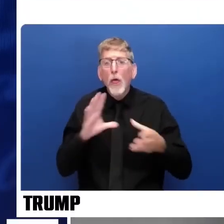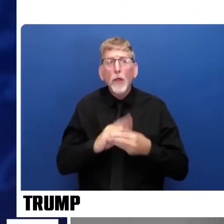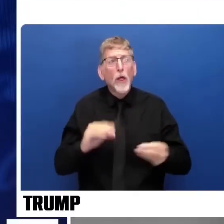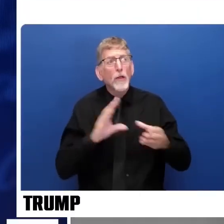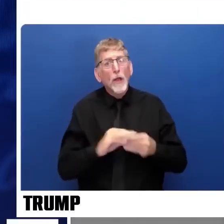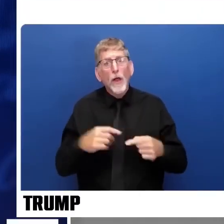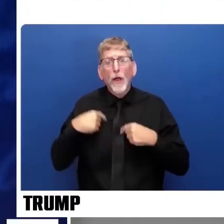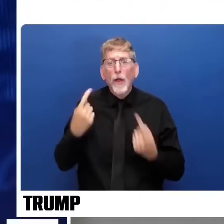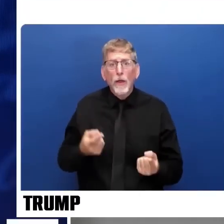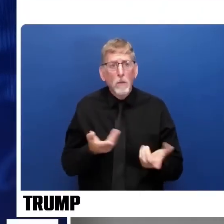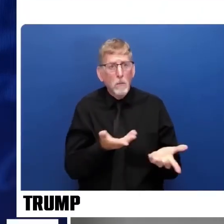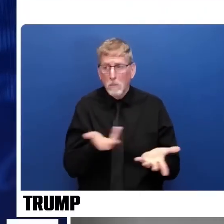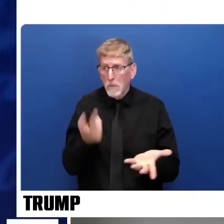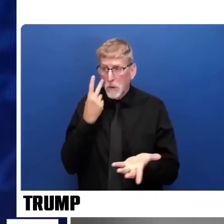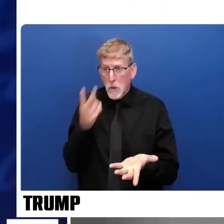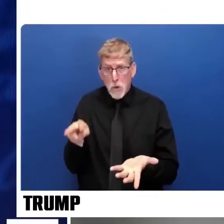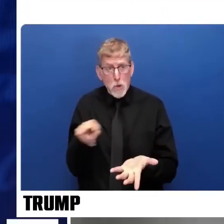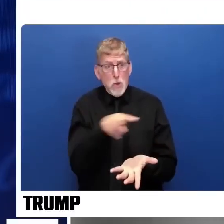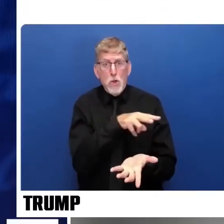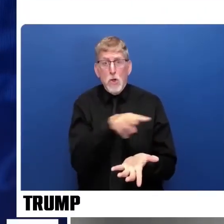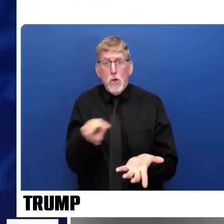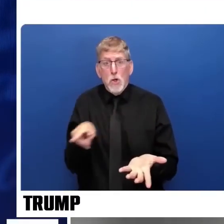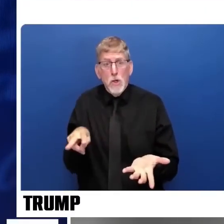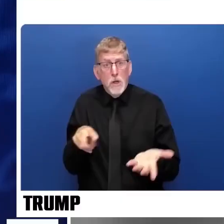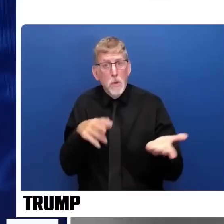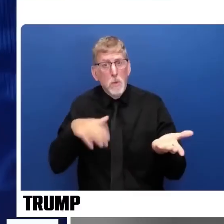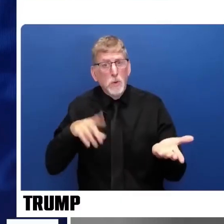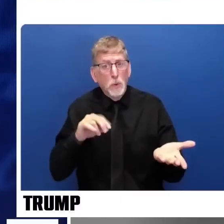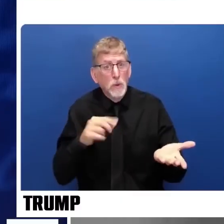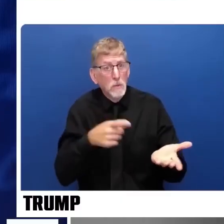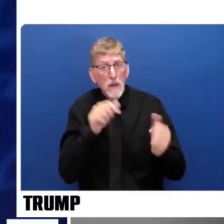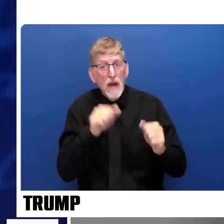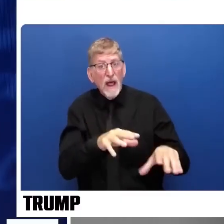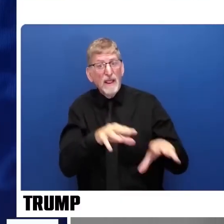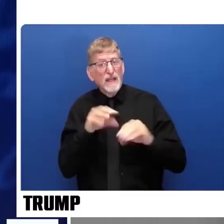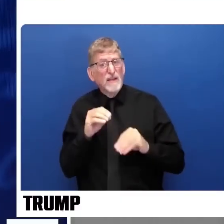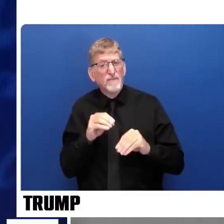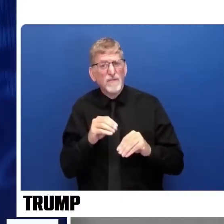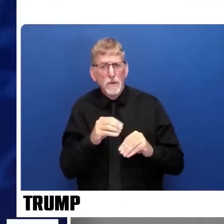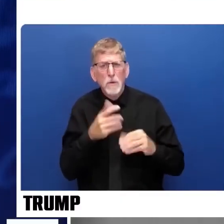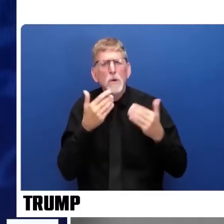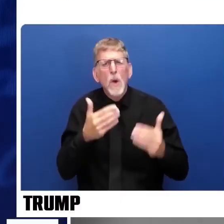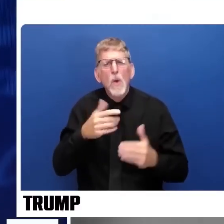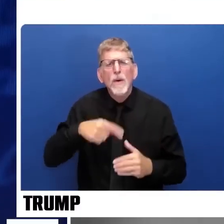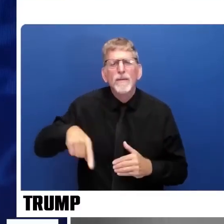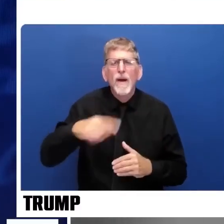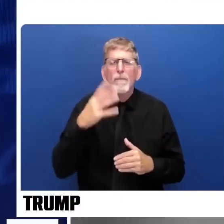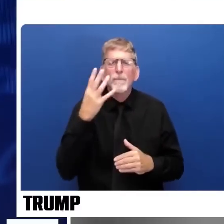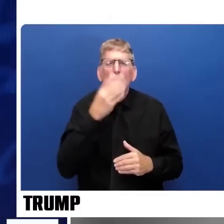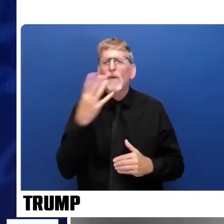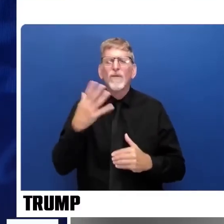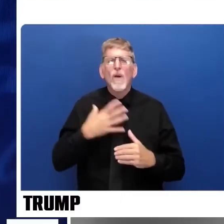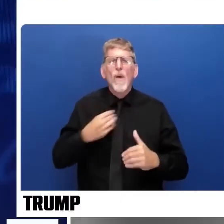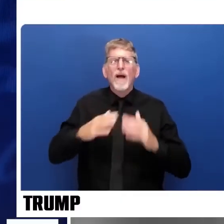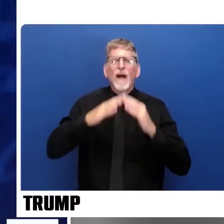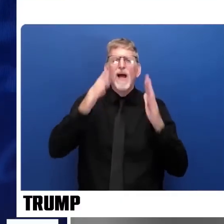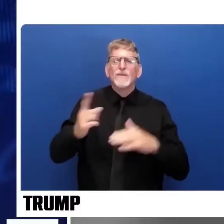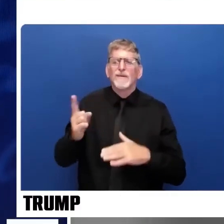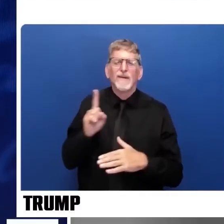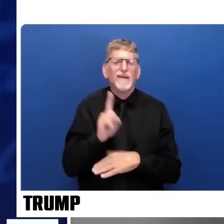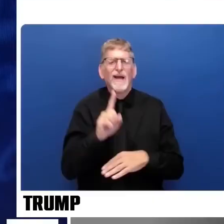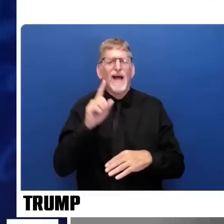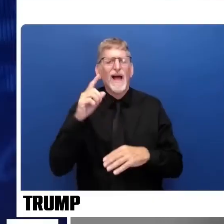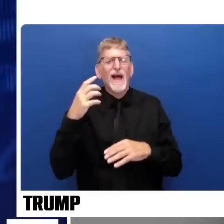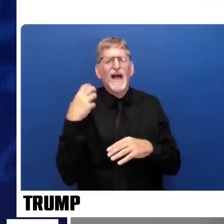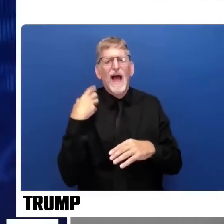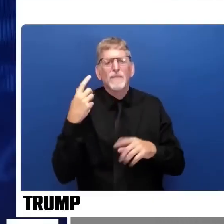she done it? She should leave right now, go down to that beautiful White House, go to the Capitol, get everyone together and do the things you